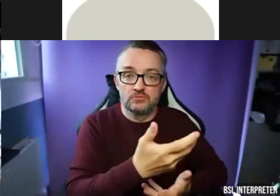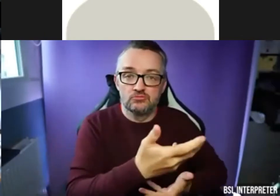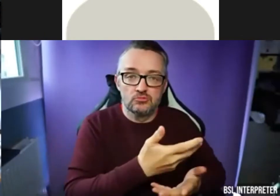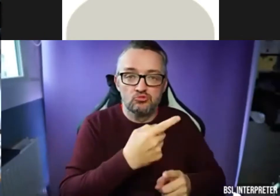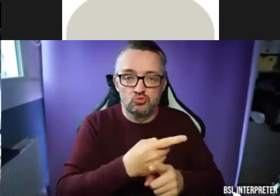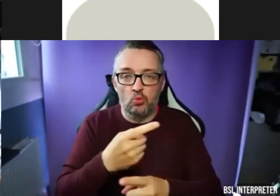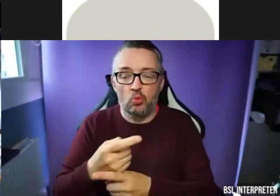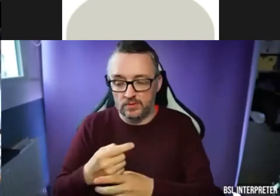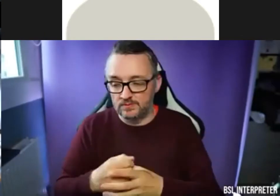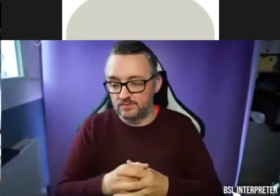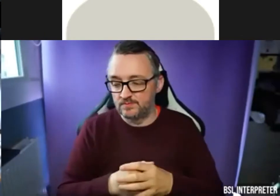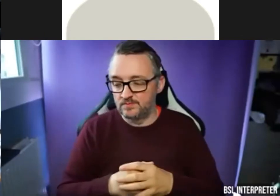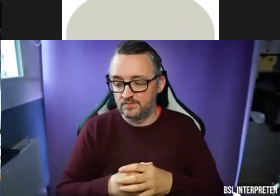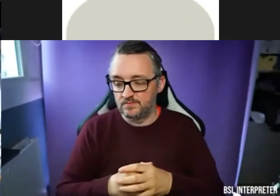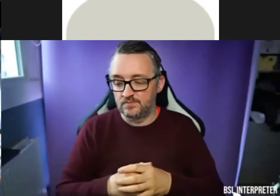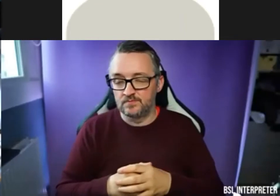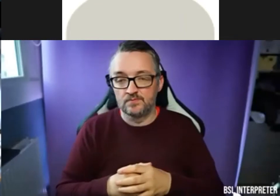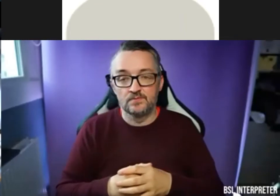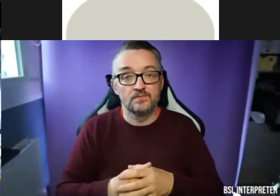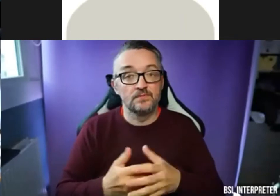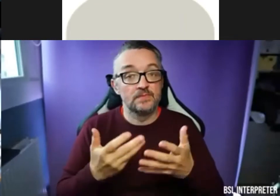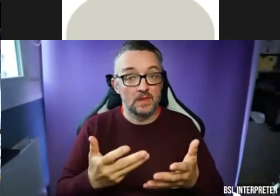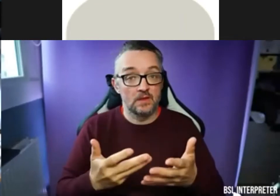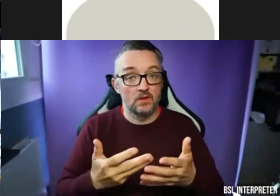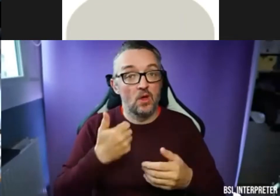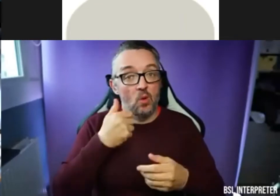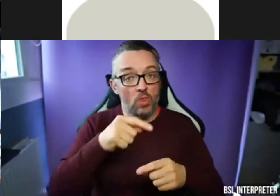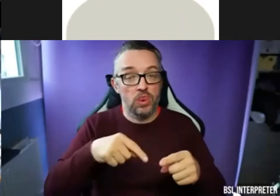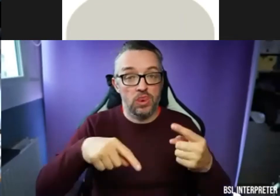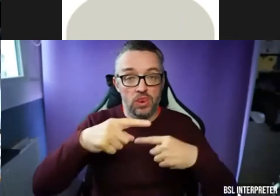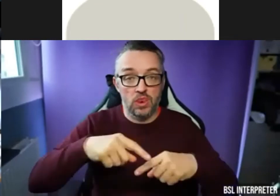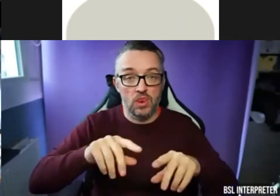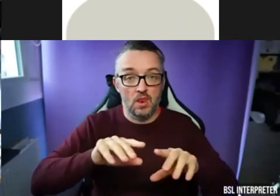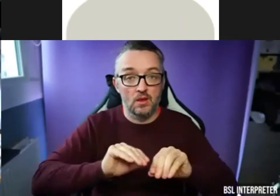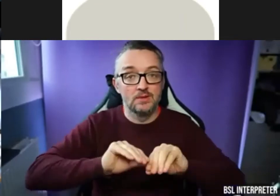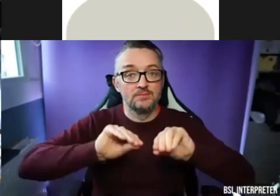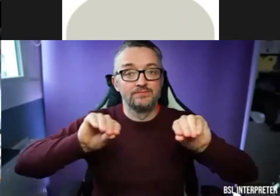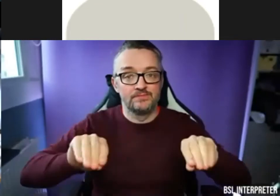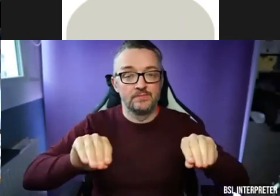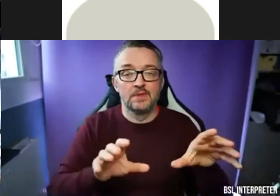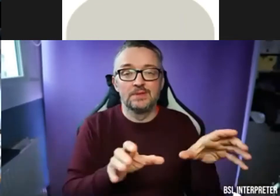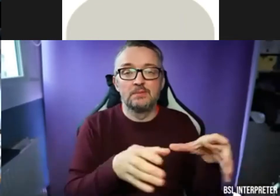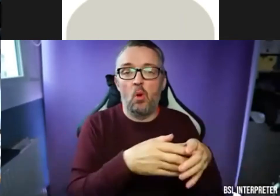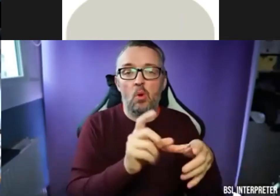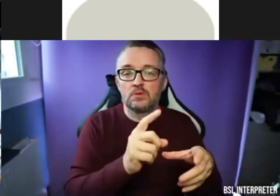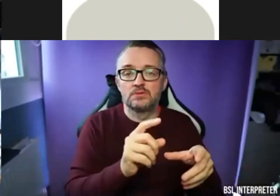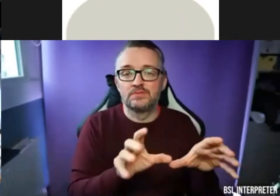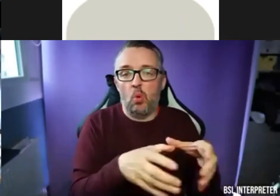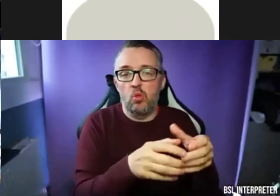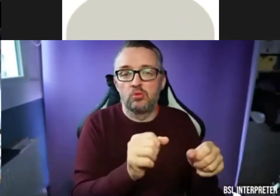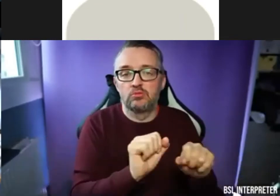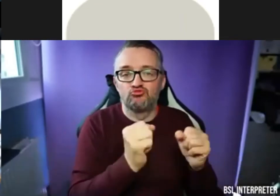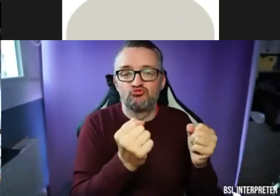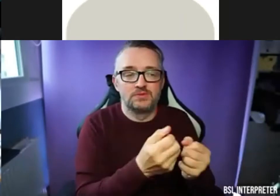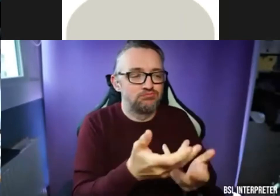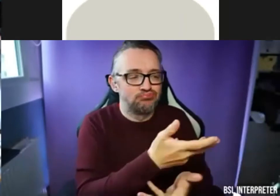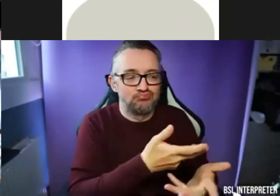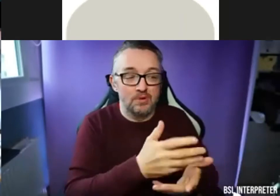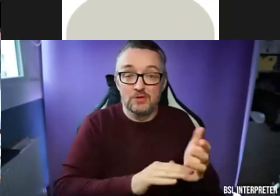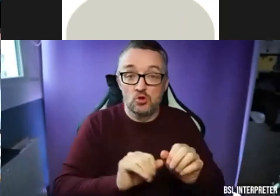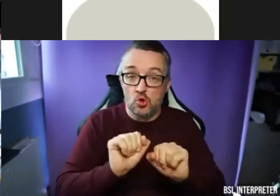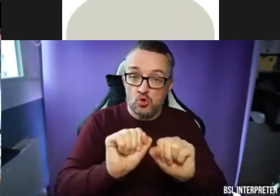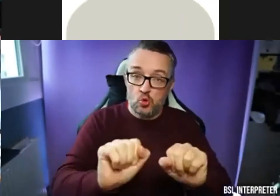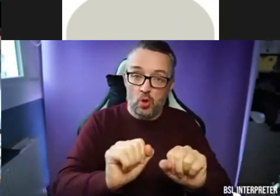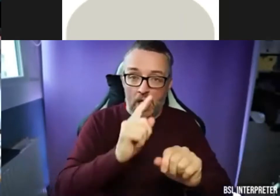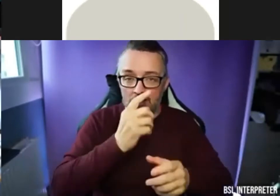We will have the opportunity now to move into some small discussion groups so that we can hear from you about your own